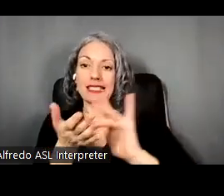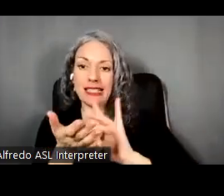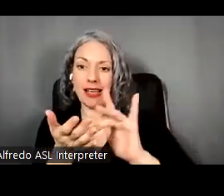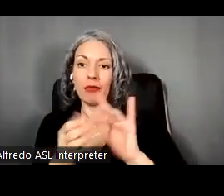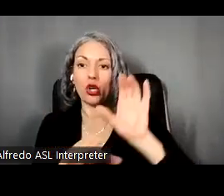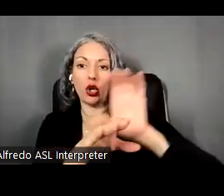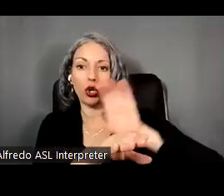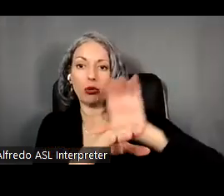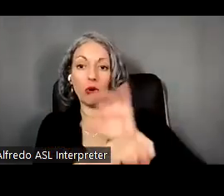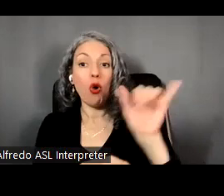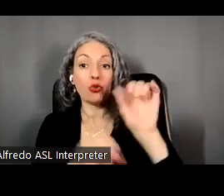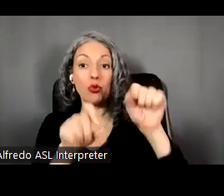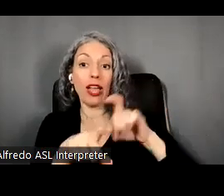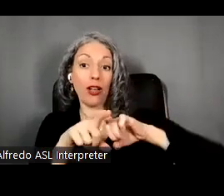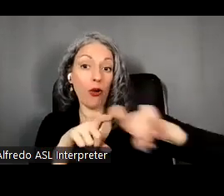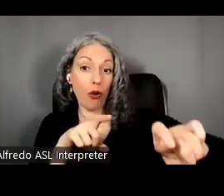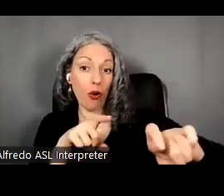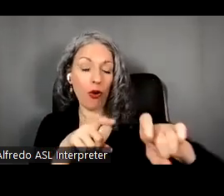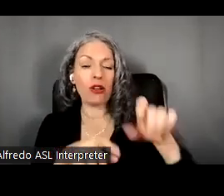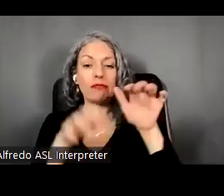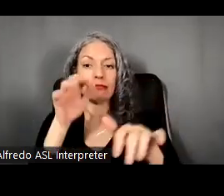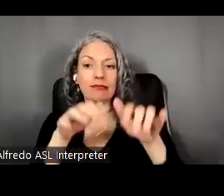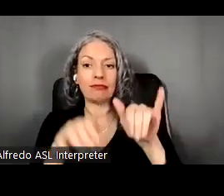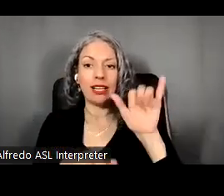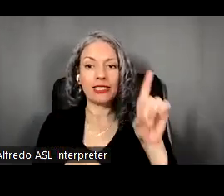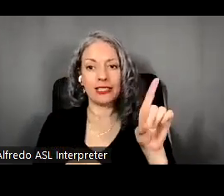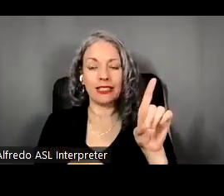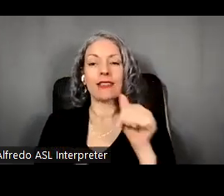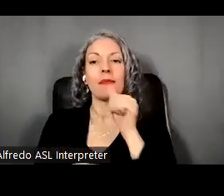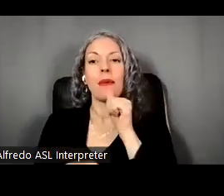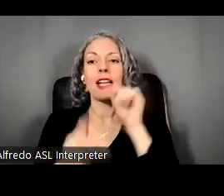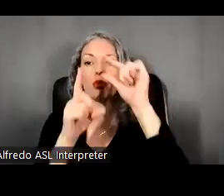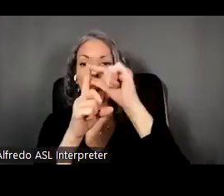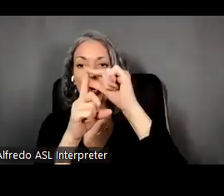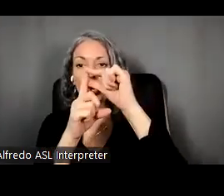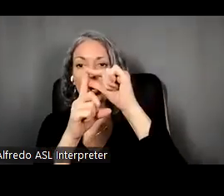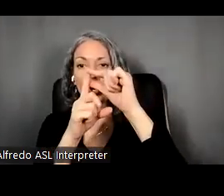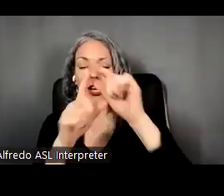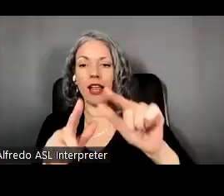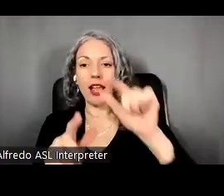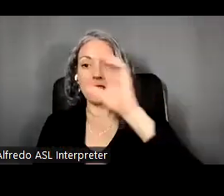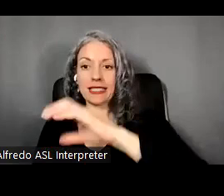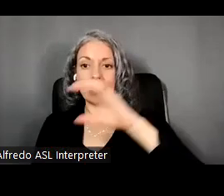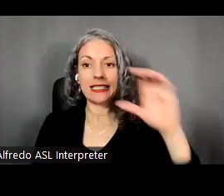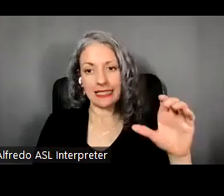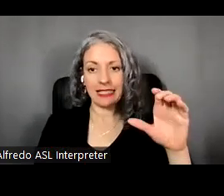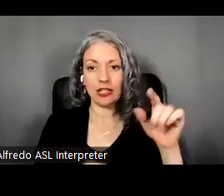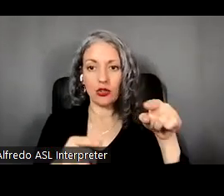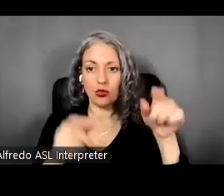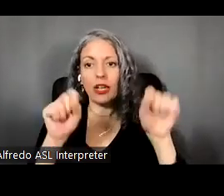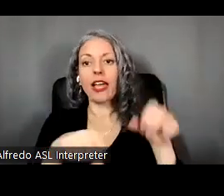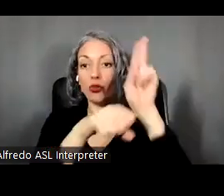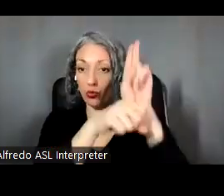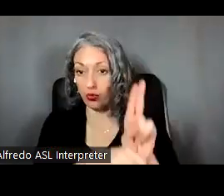by telephone only by entering the meeting ID and the passcode. Live captioning is available.